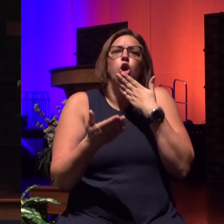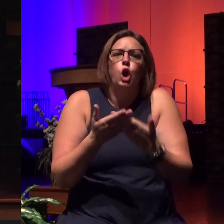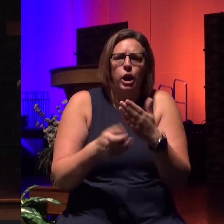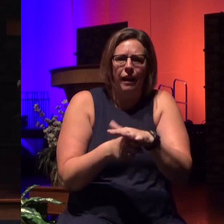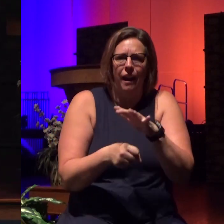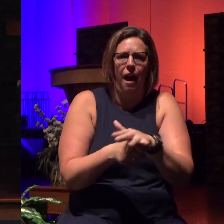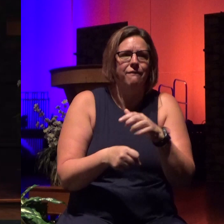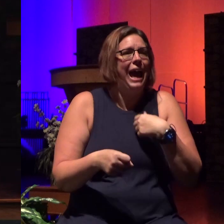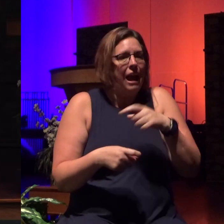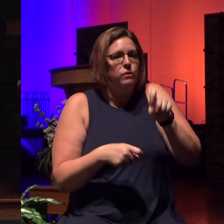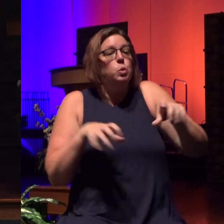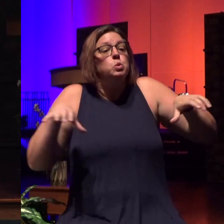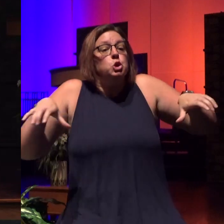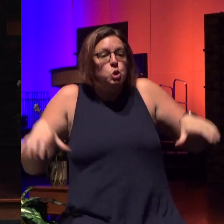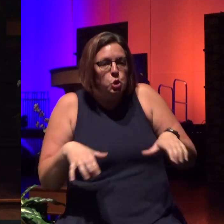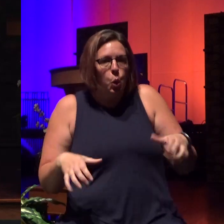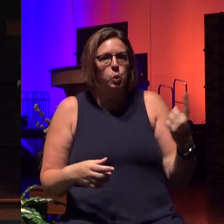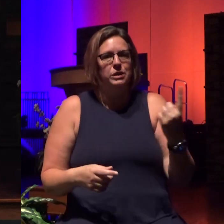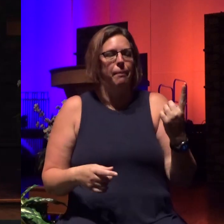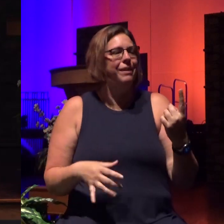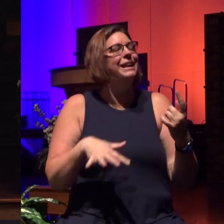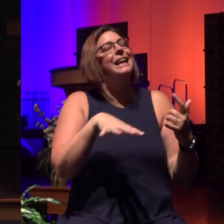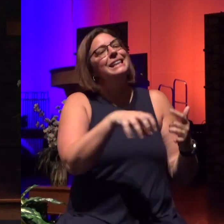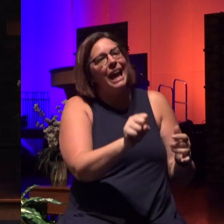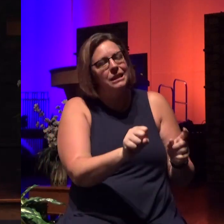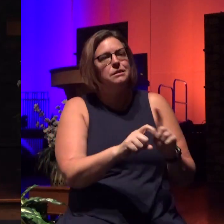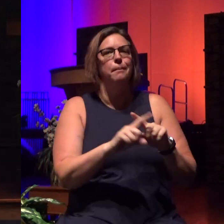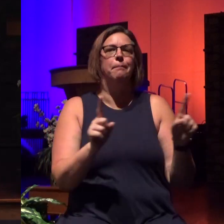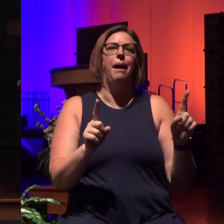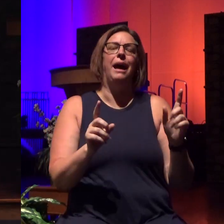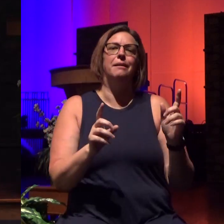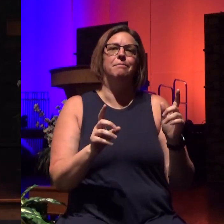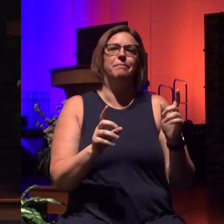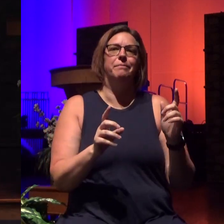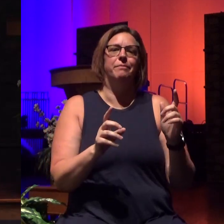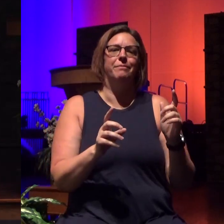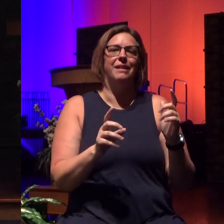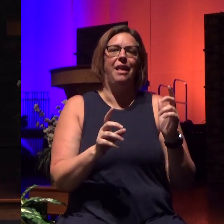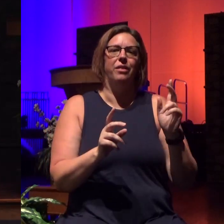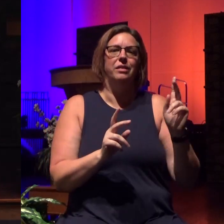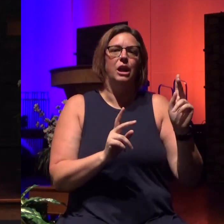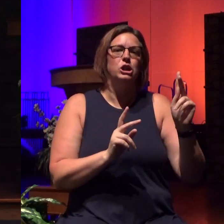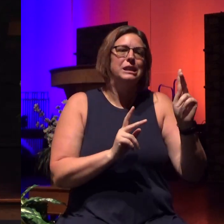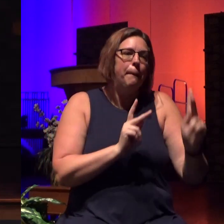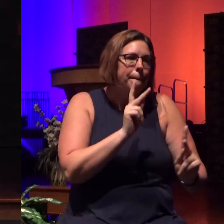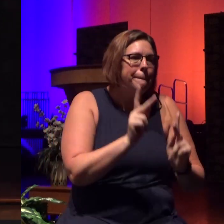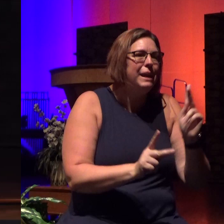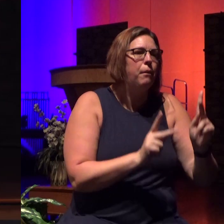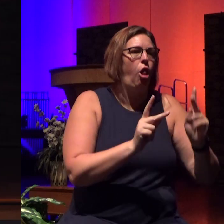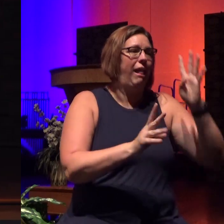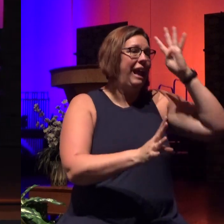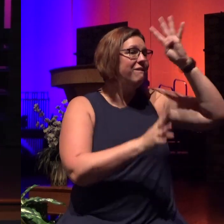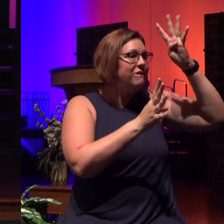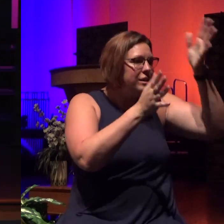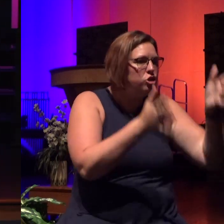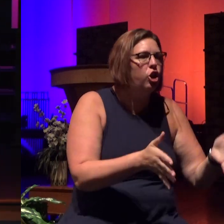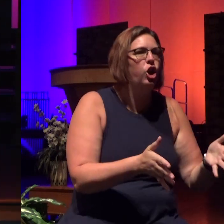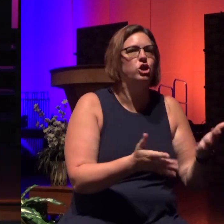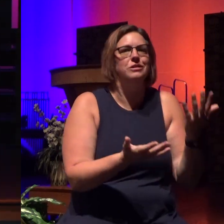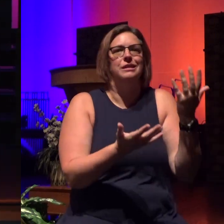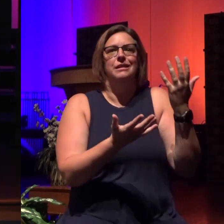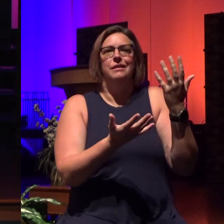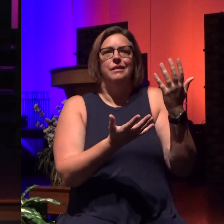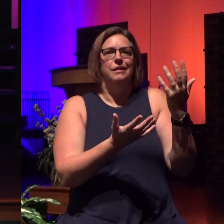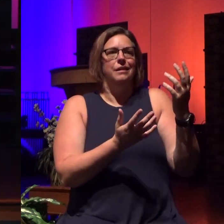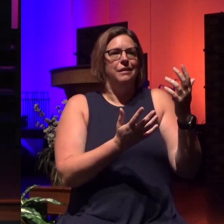something. And yes, of course there are people on our planet and throughout history, inventors and revolutionaries